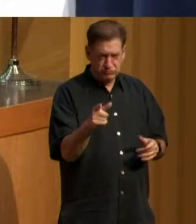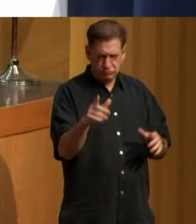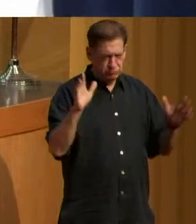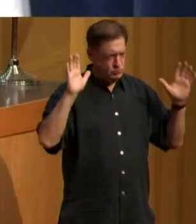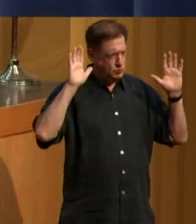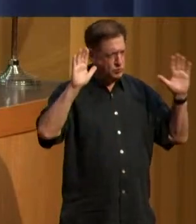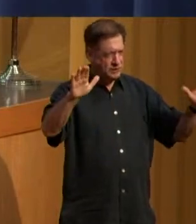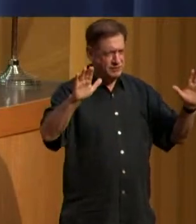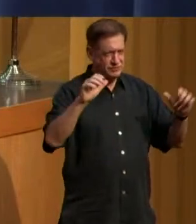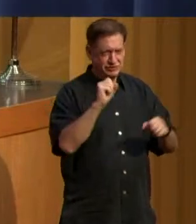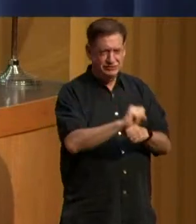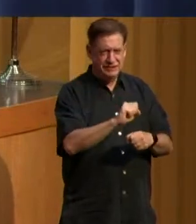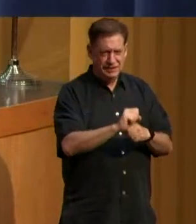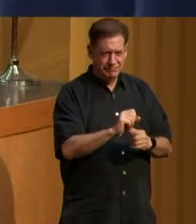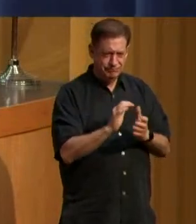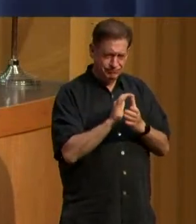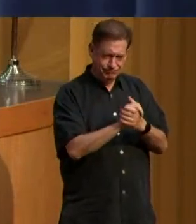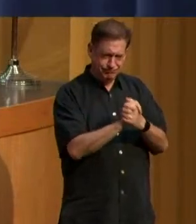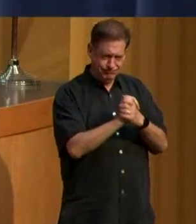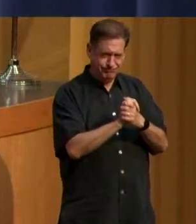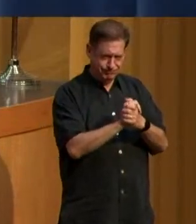Congratulations.